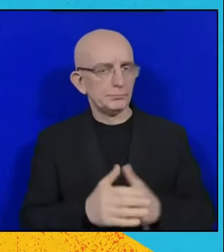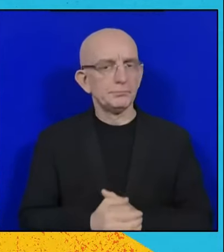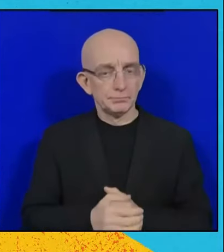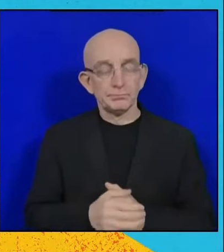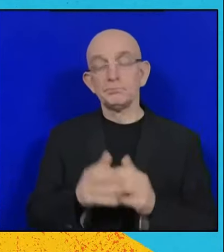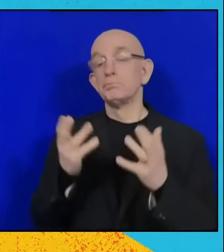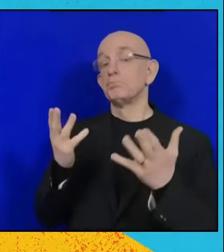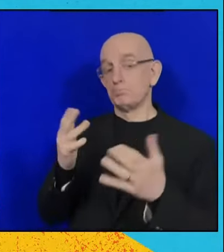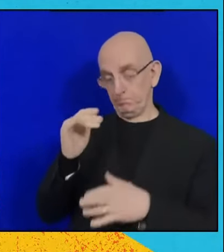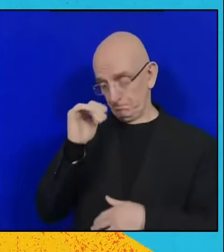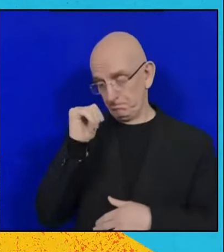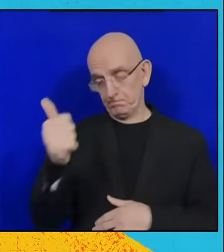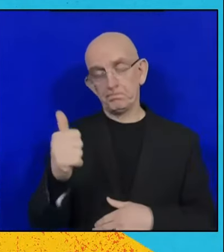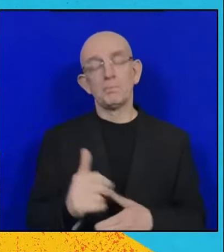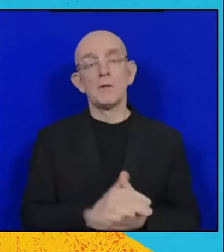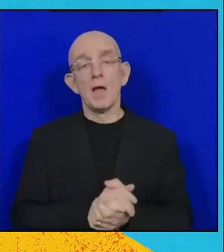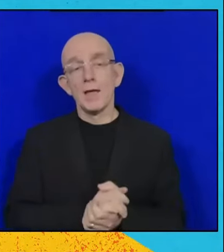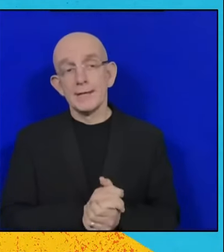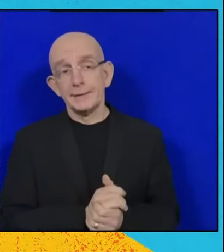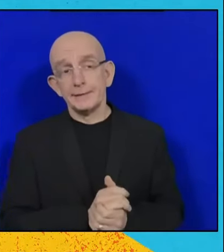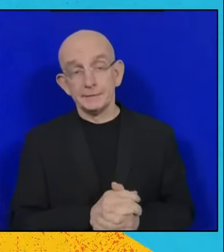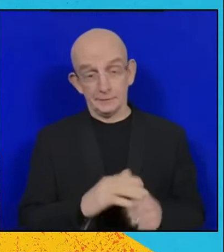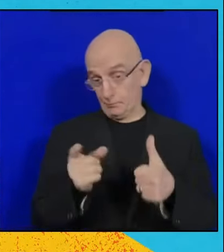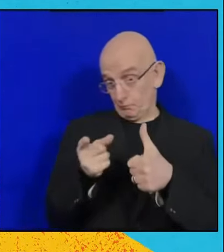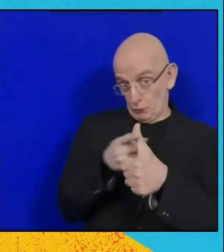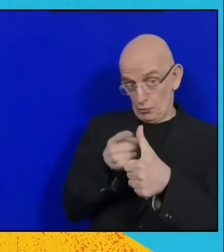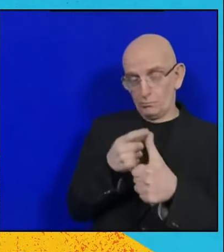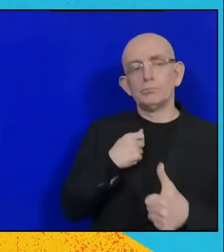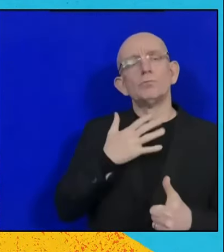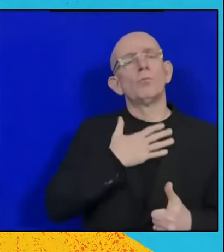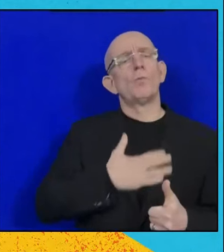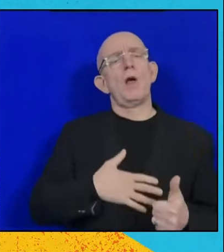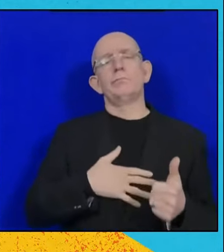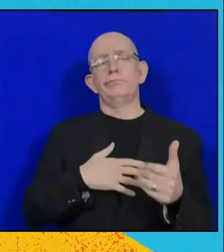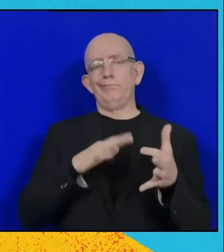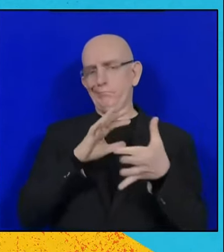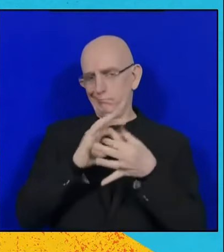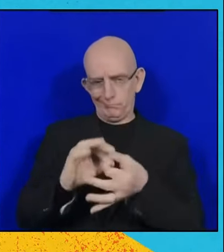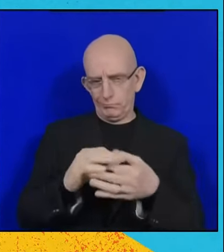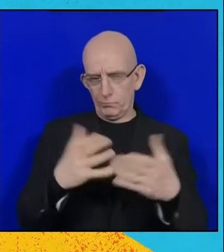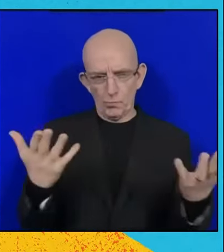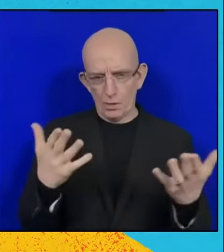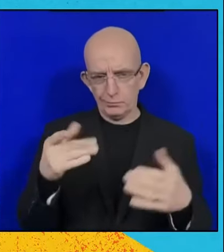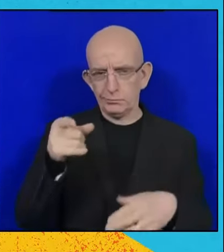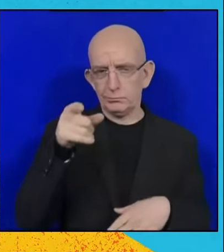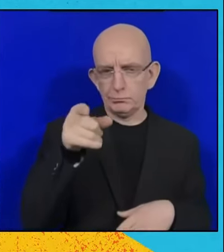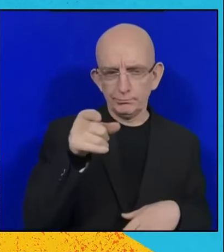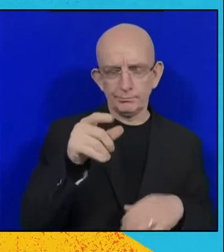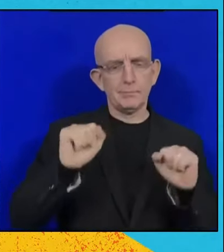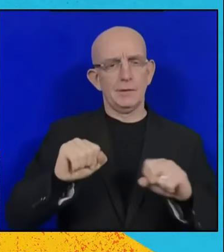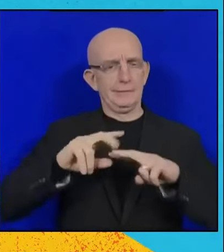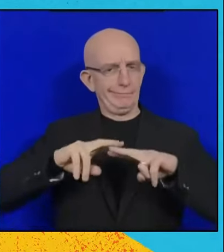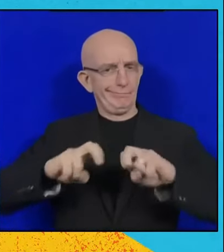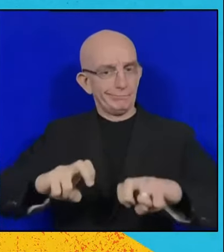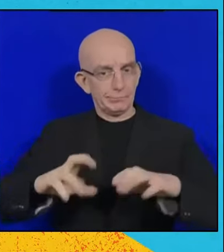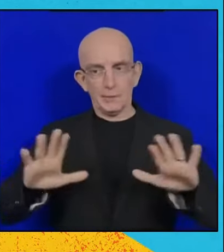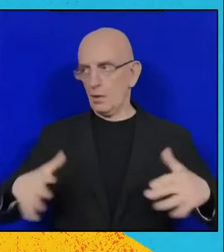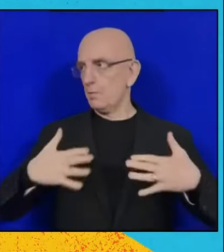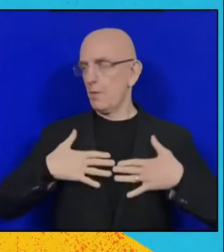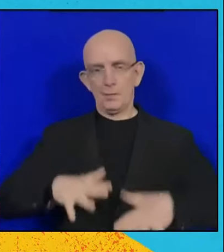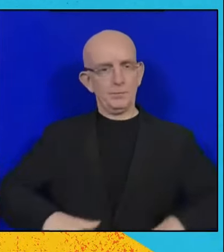English, as organization led by youth people does. We try to democratize